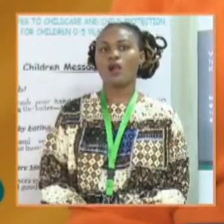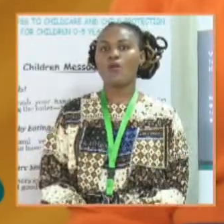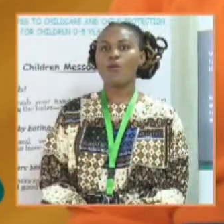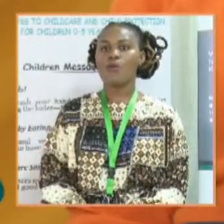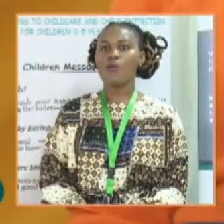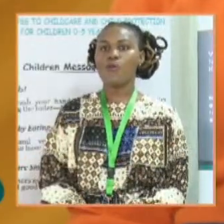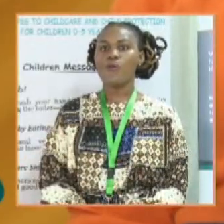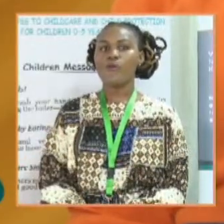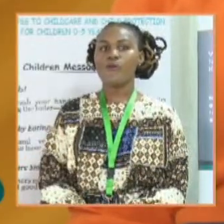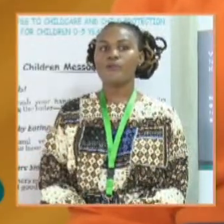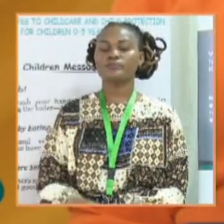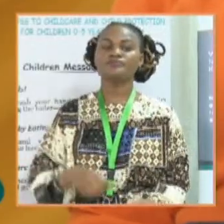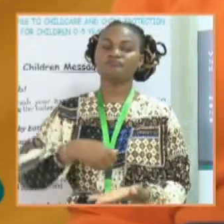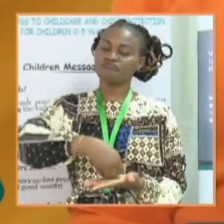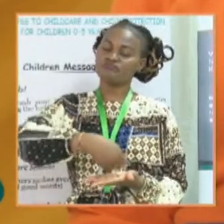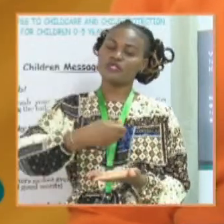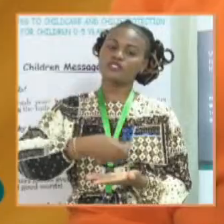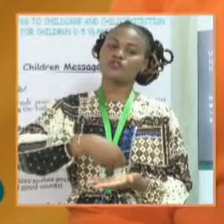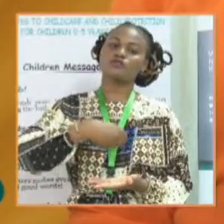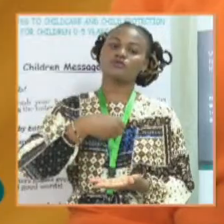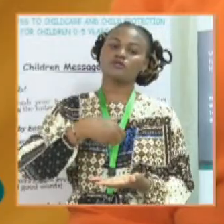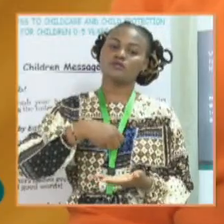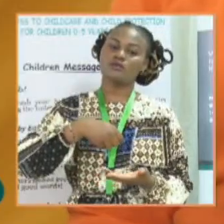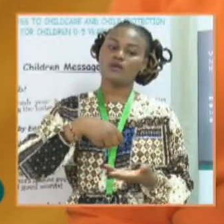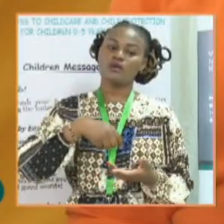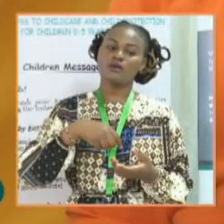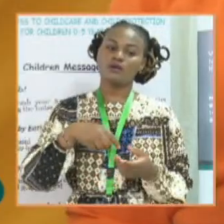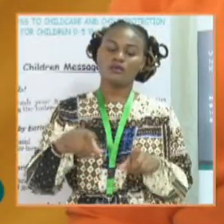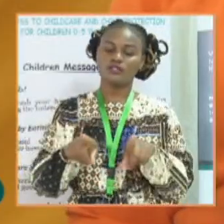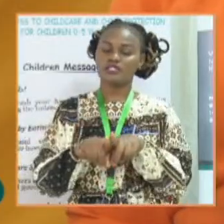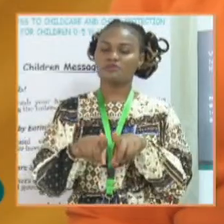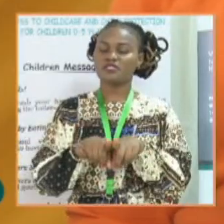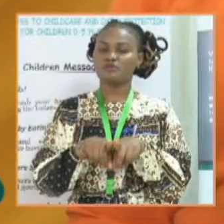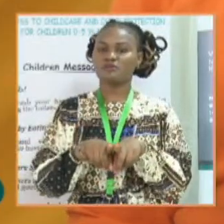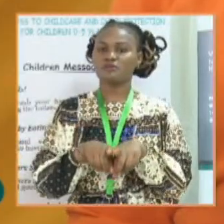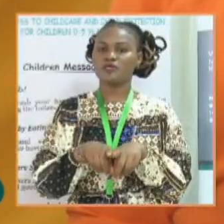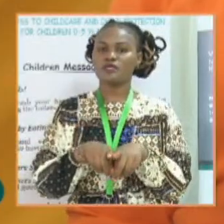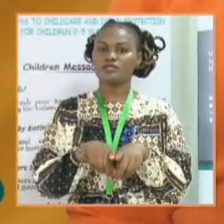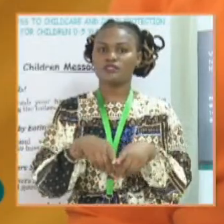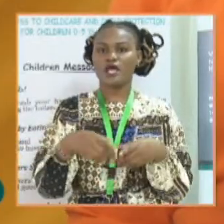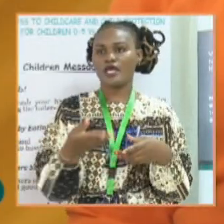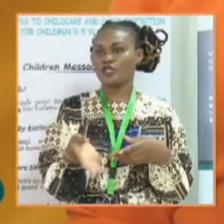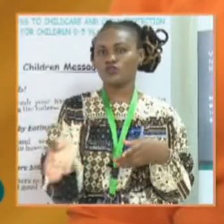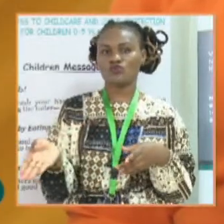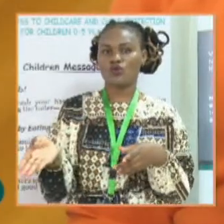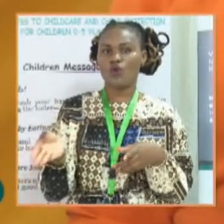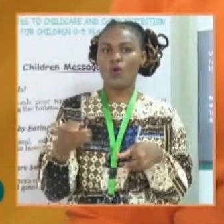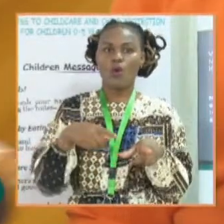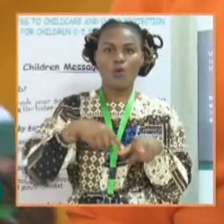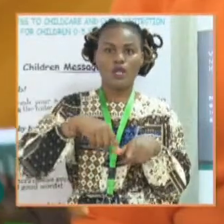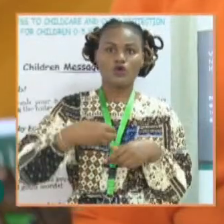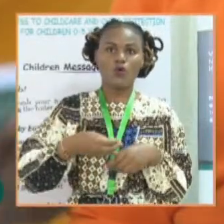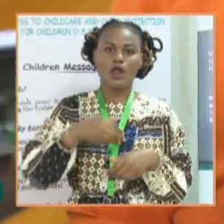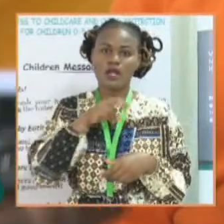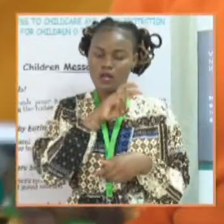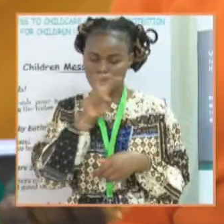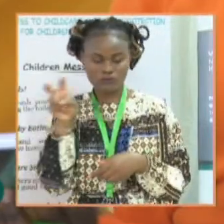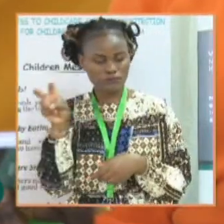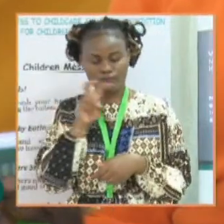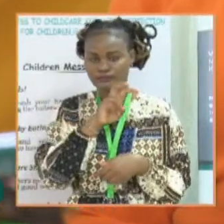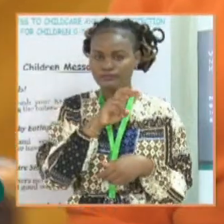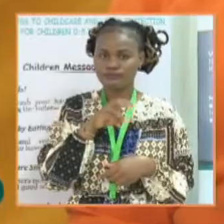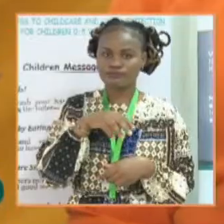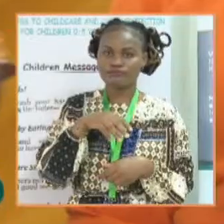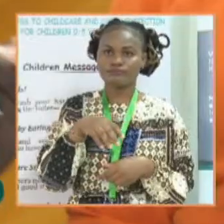are the budget lines we were. So there was no consistency, especially in social welfare. For primary health care, as I